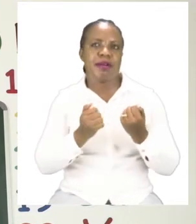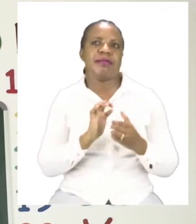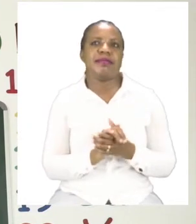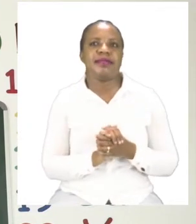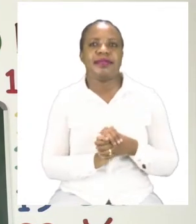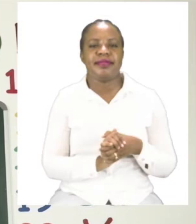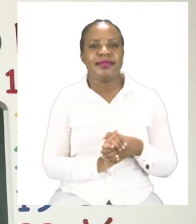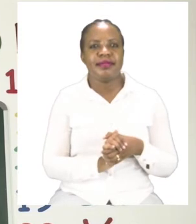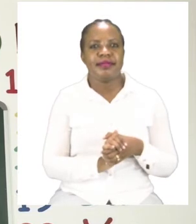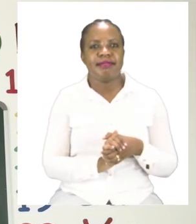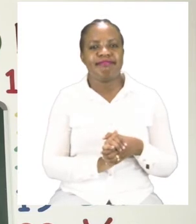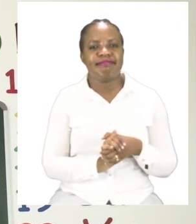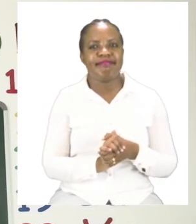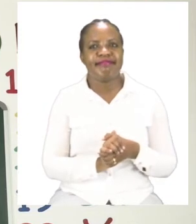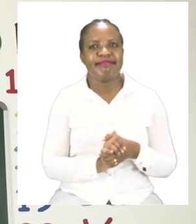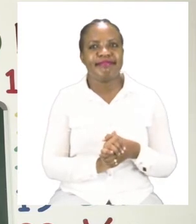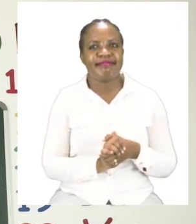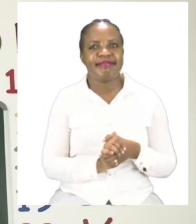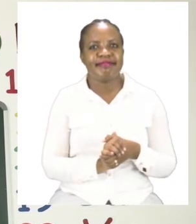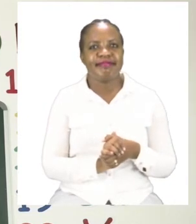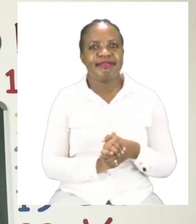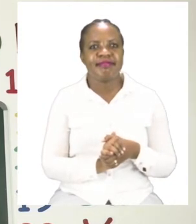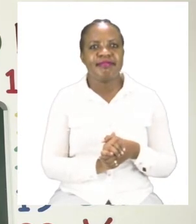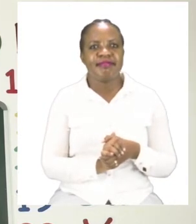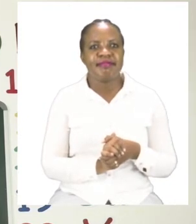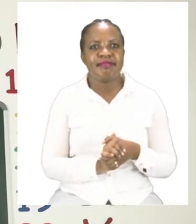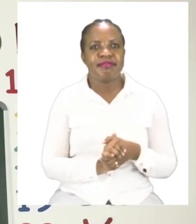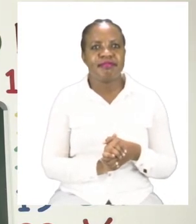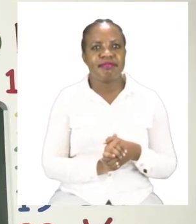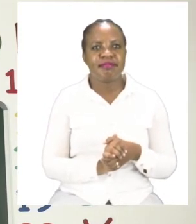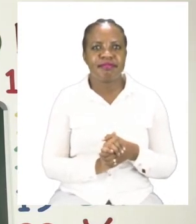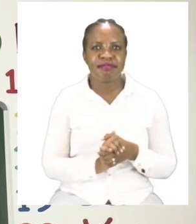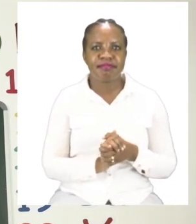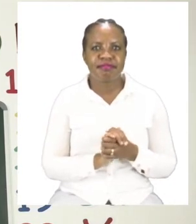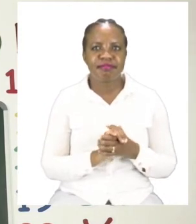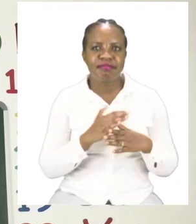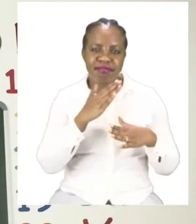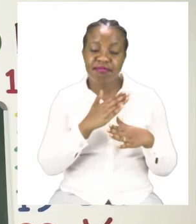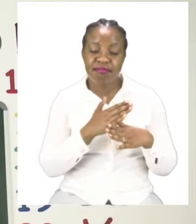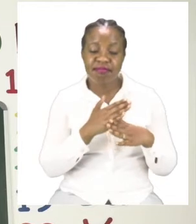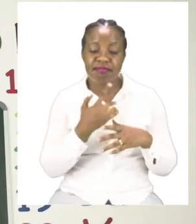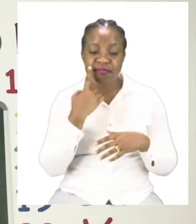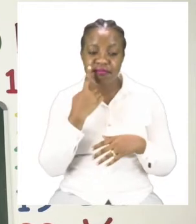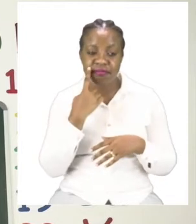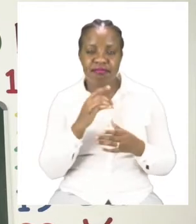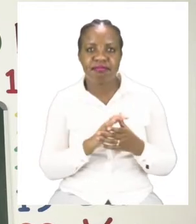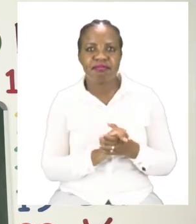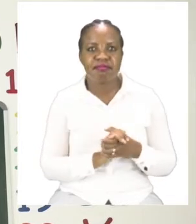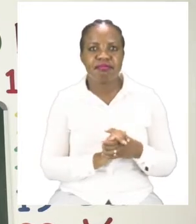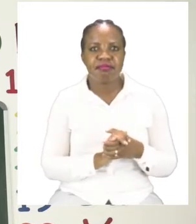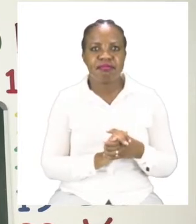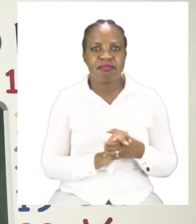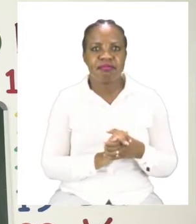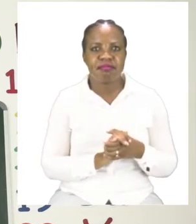our. Now, let us take a look at our exercise. But before we do that, teacher forgot